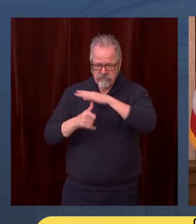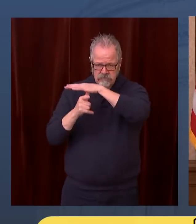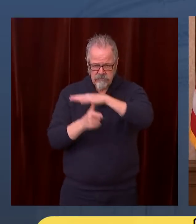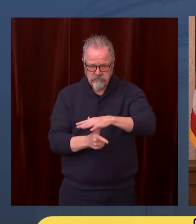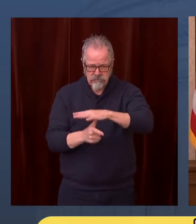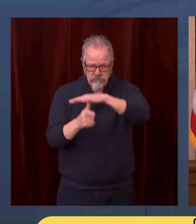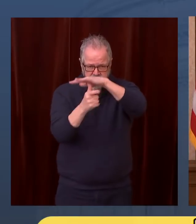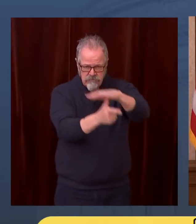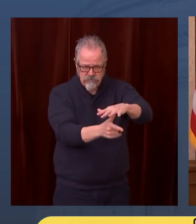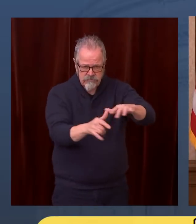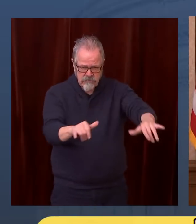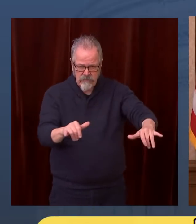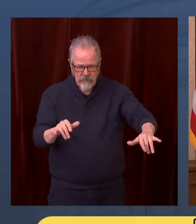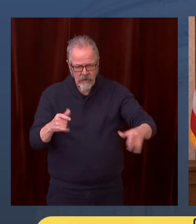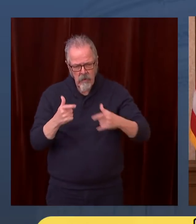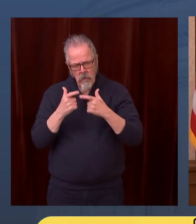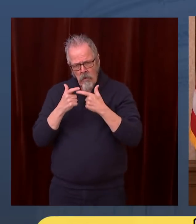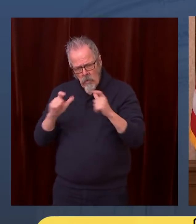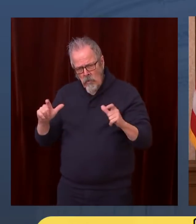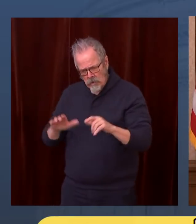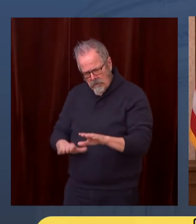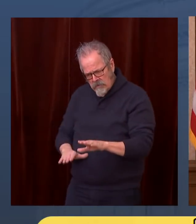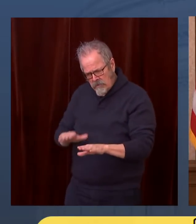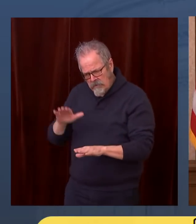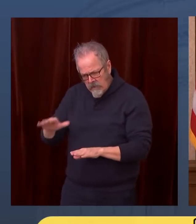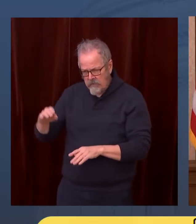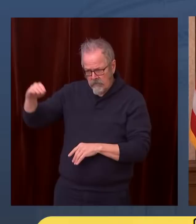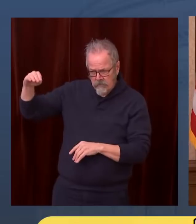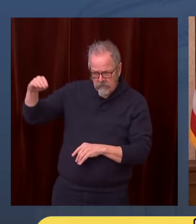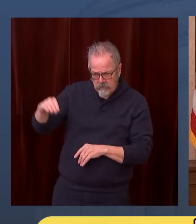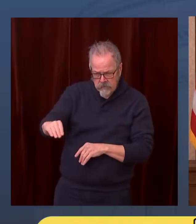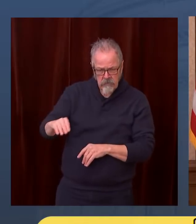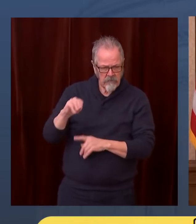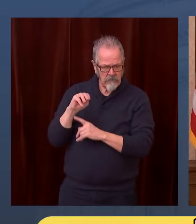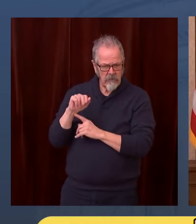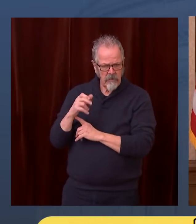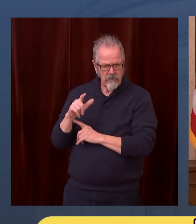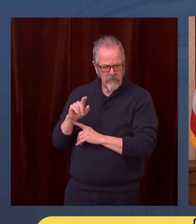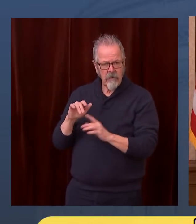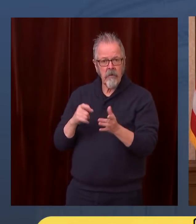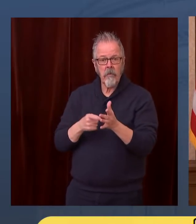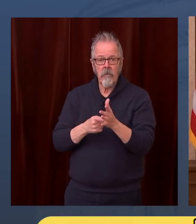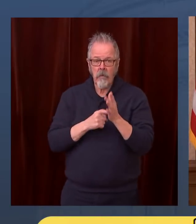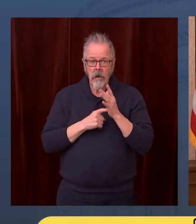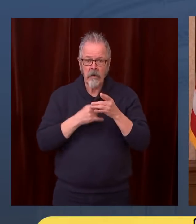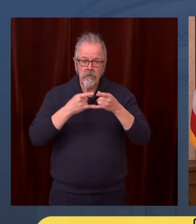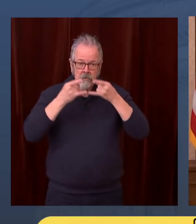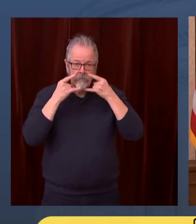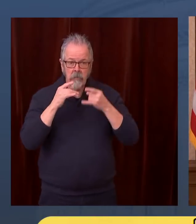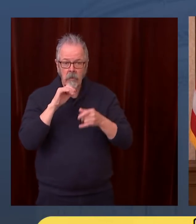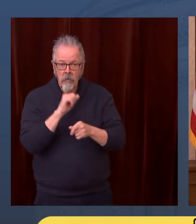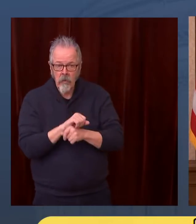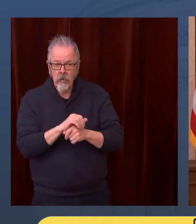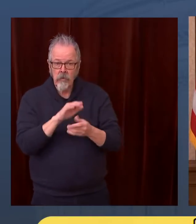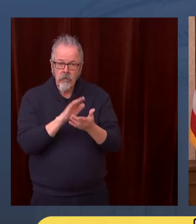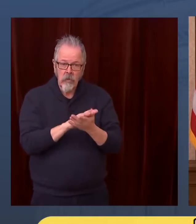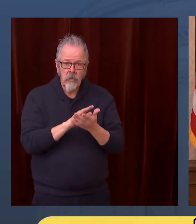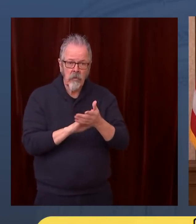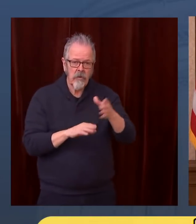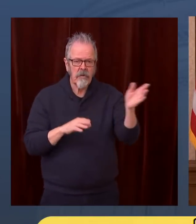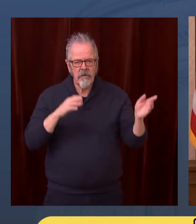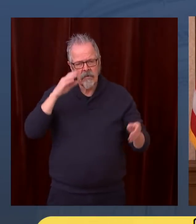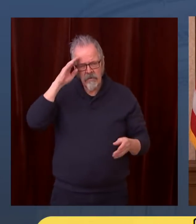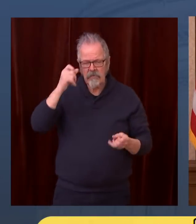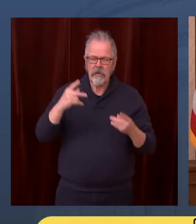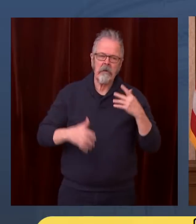to say that the masking requirement in our places of work and in our schools has been a significant frustration to people, to all